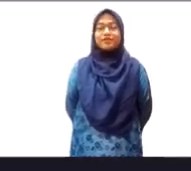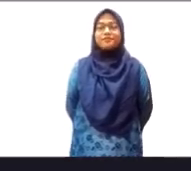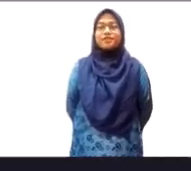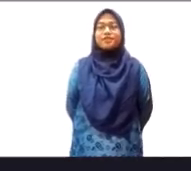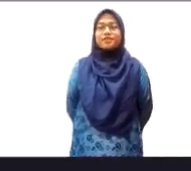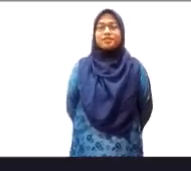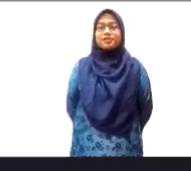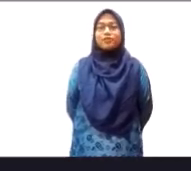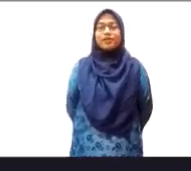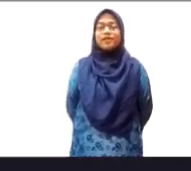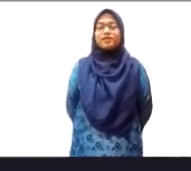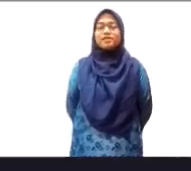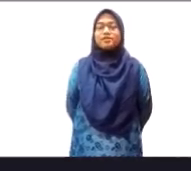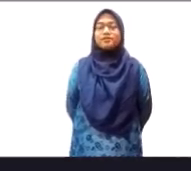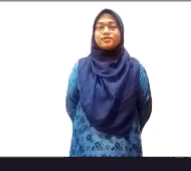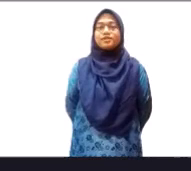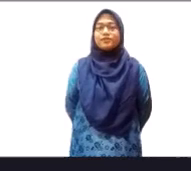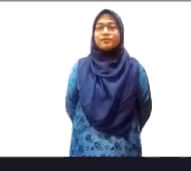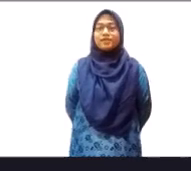metric number is